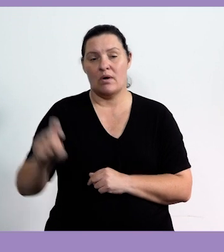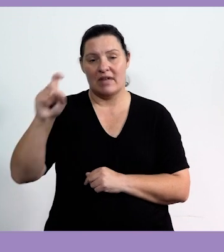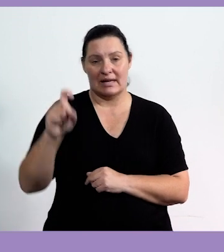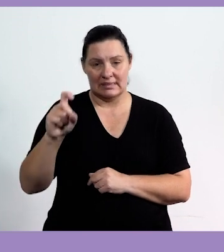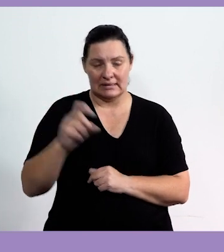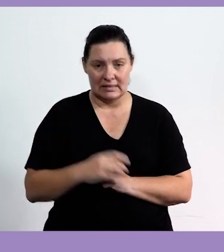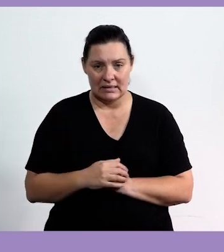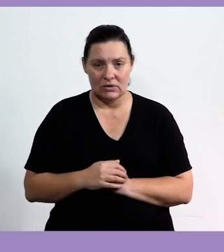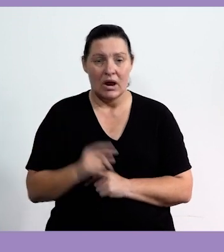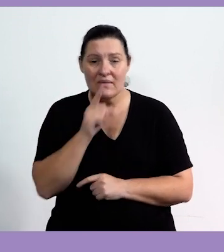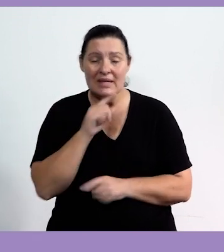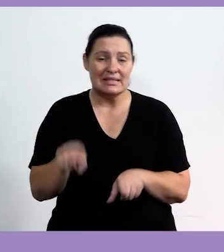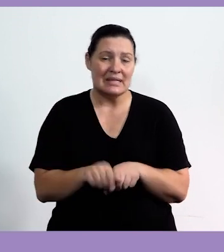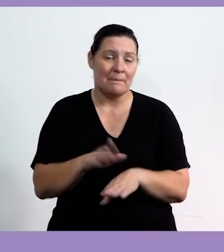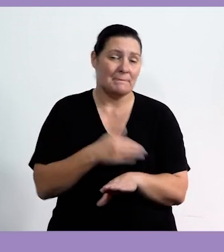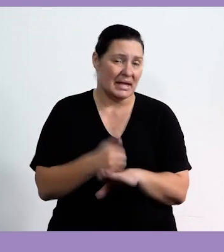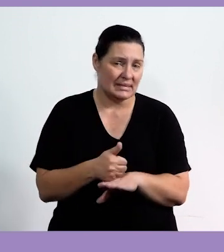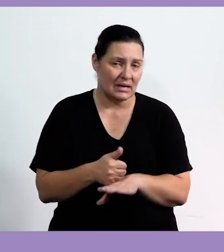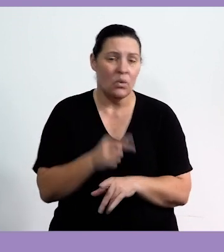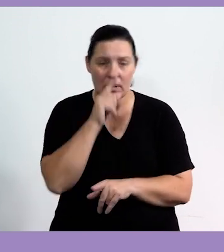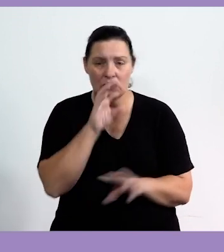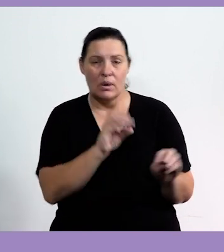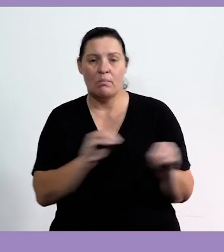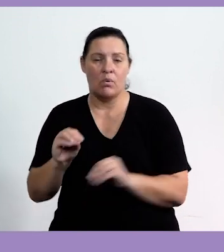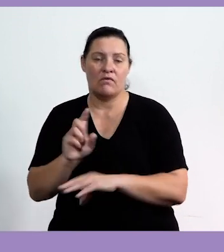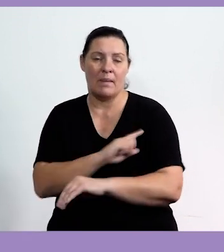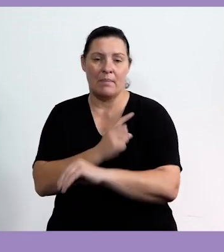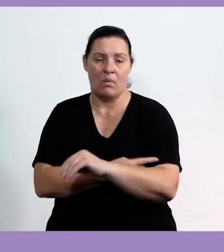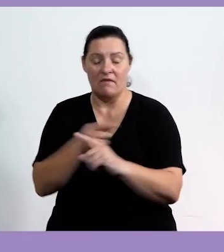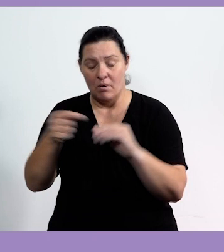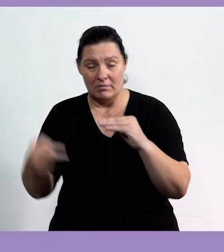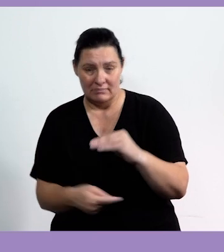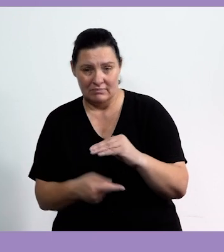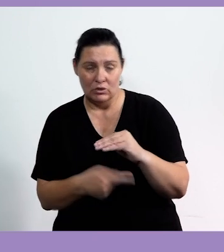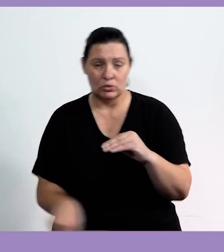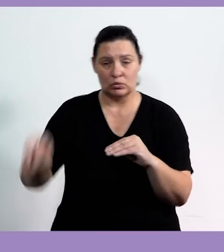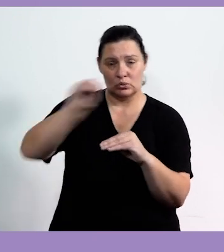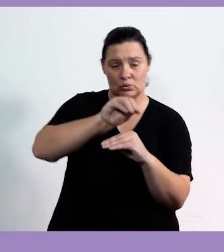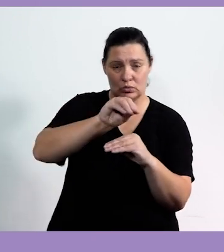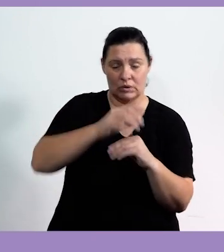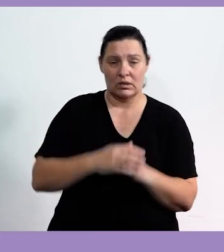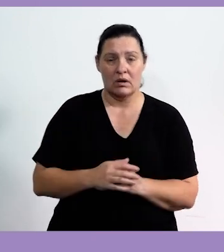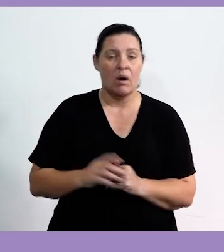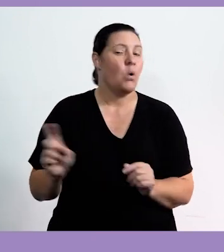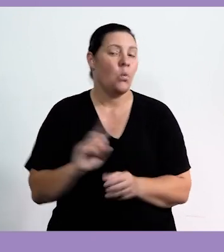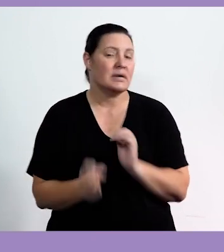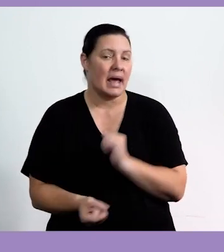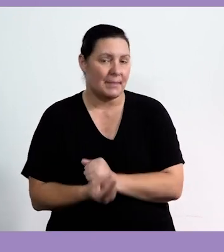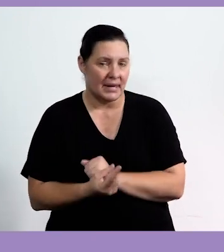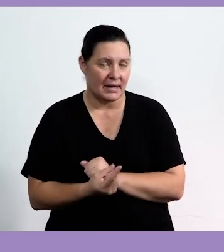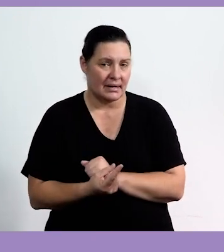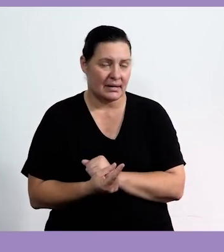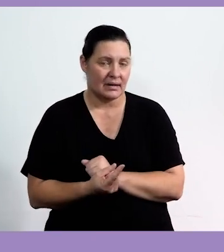x. But for us to get them to the same base, we are going to need to move this power from the denominator to the numerator.